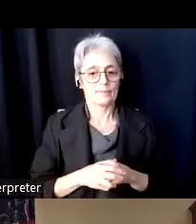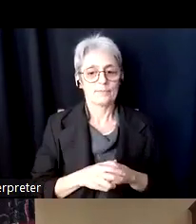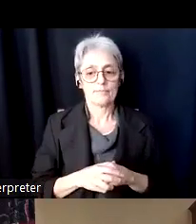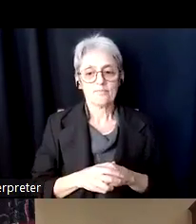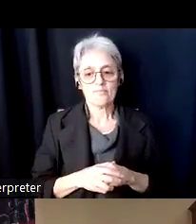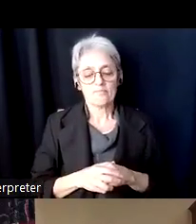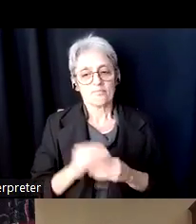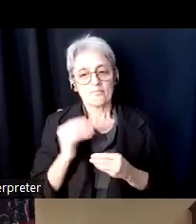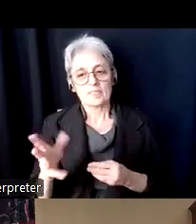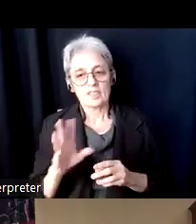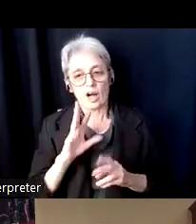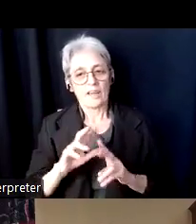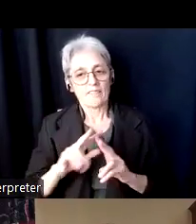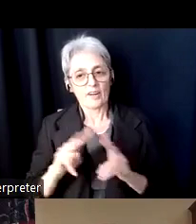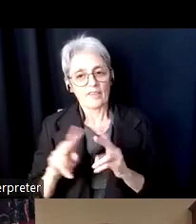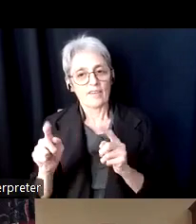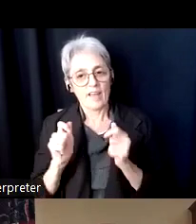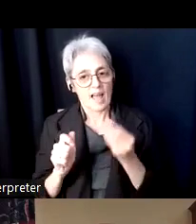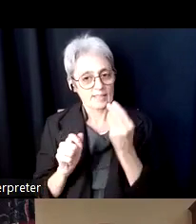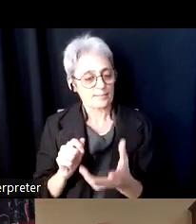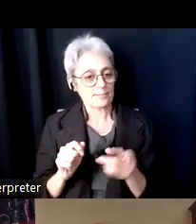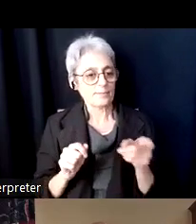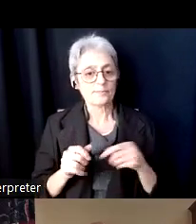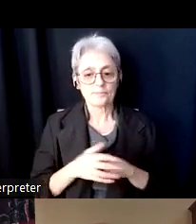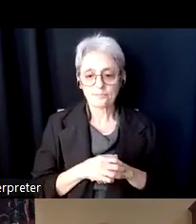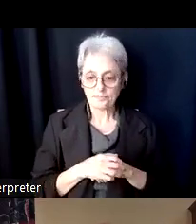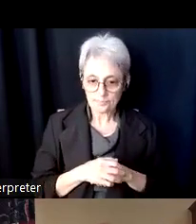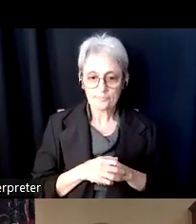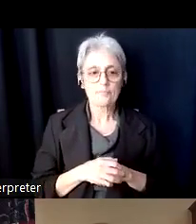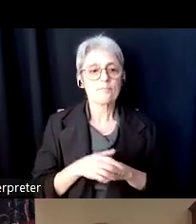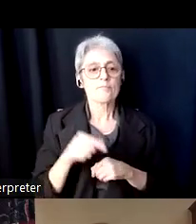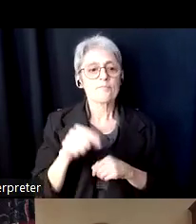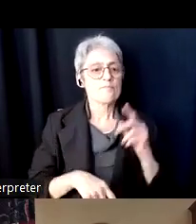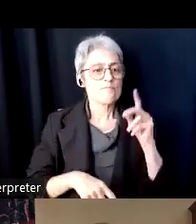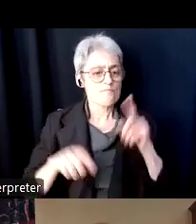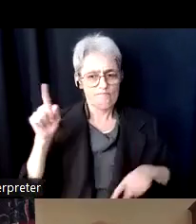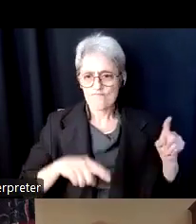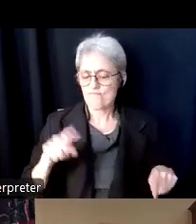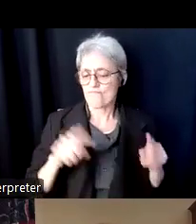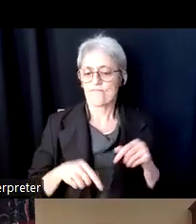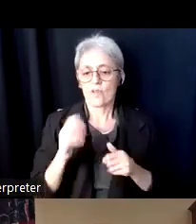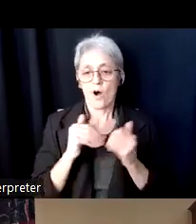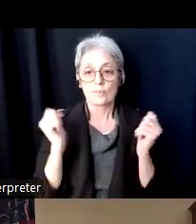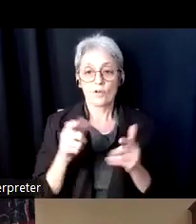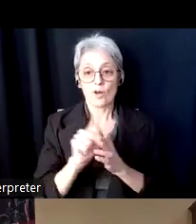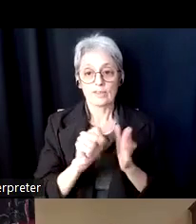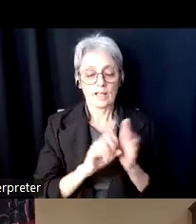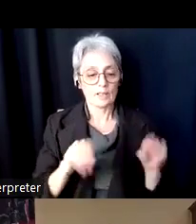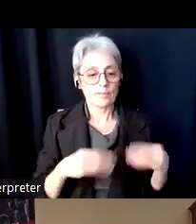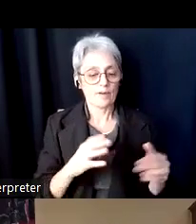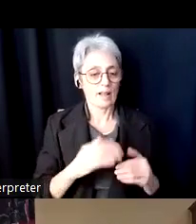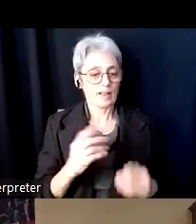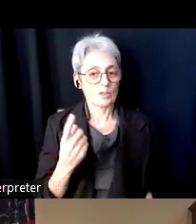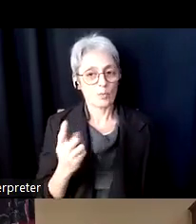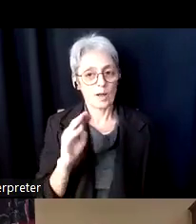The availability of self-direction does vary by population. Almost all states provide at least one Medicaid-funded